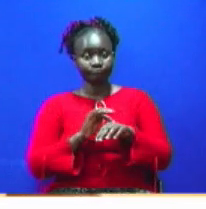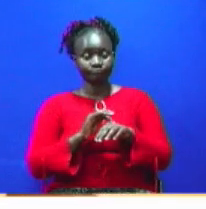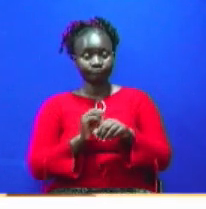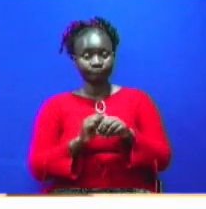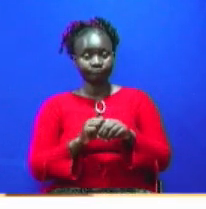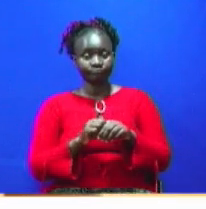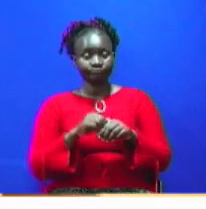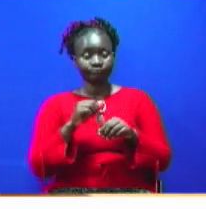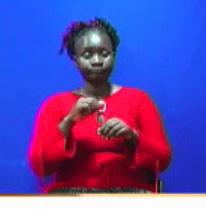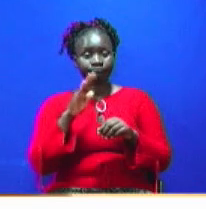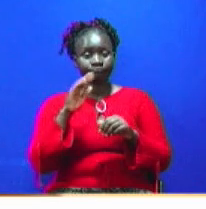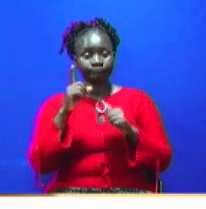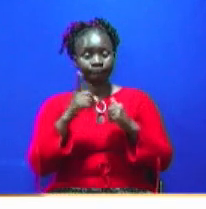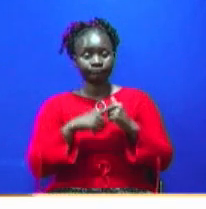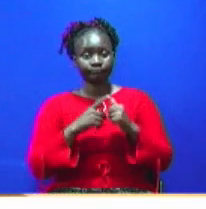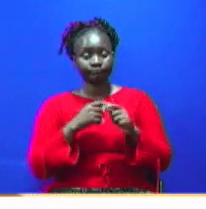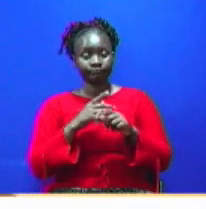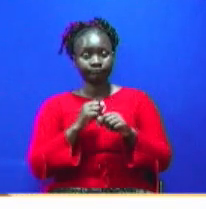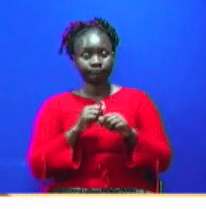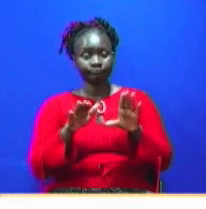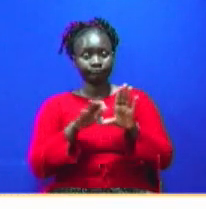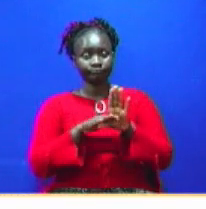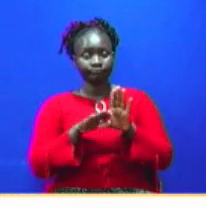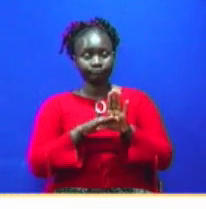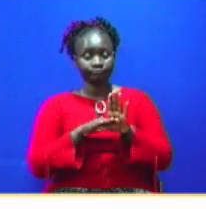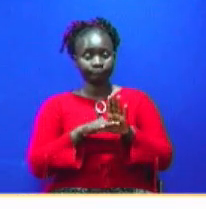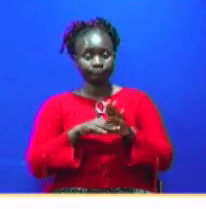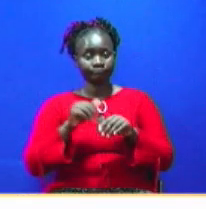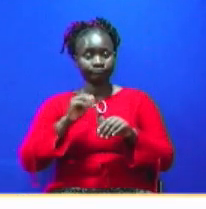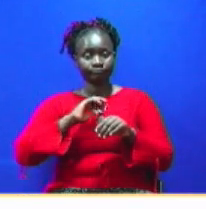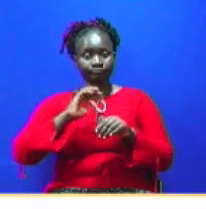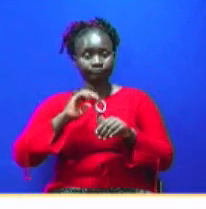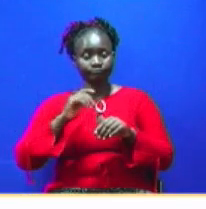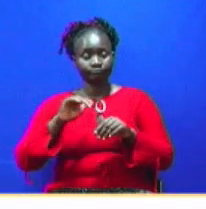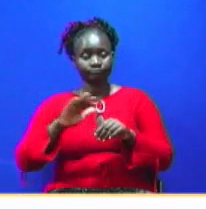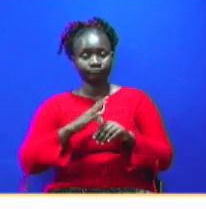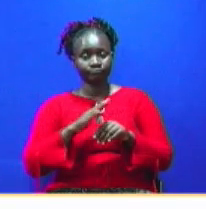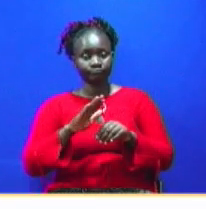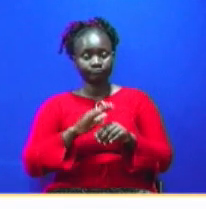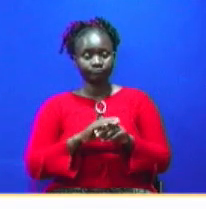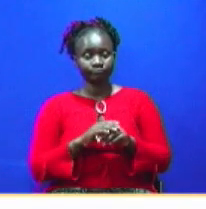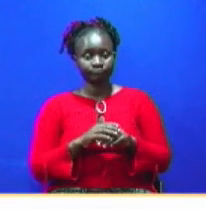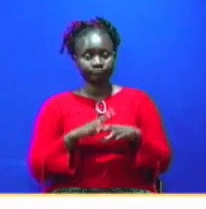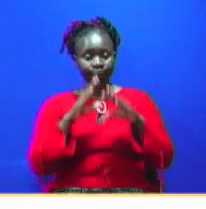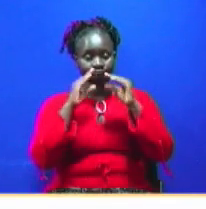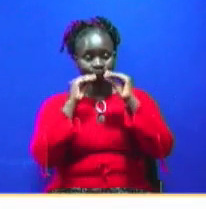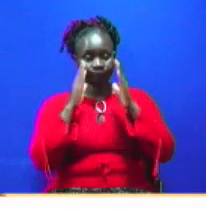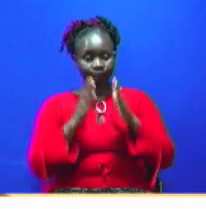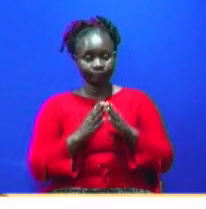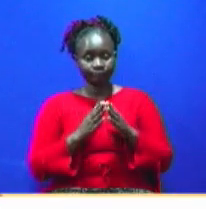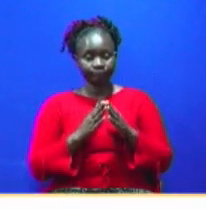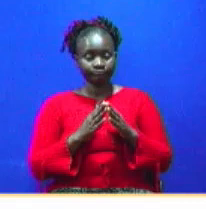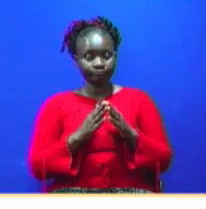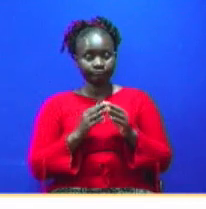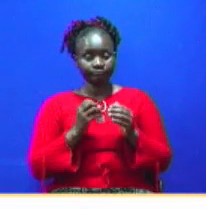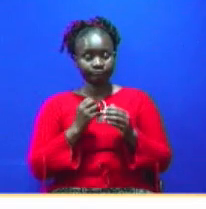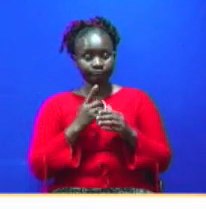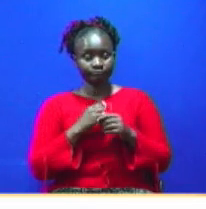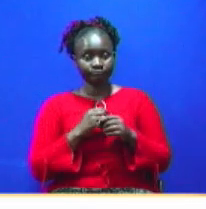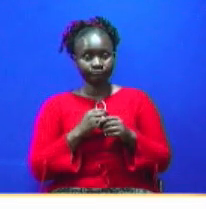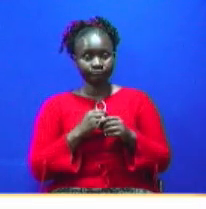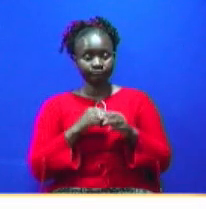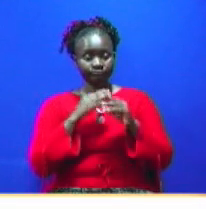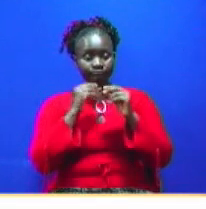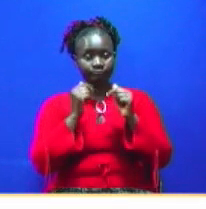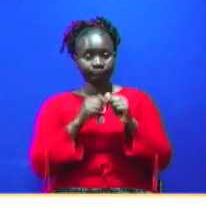5-6 is supported by majority of the members of the county assembly, the speaker of the county assembly shall promptly deliver the resolution to the